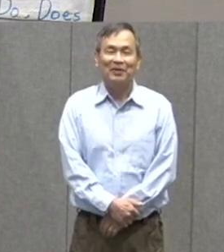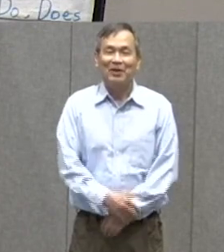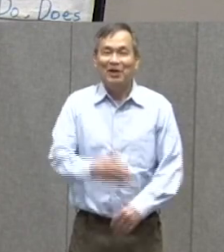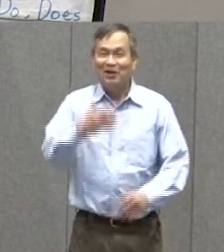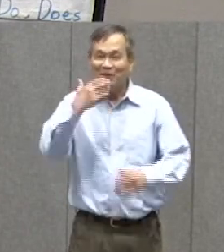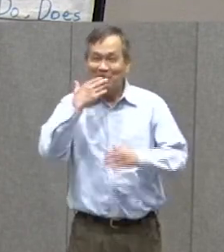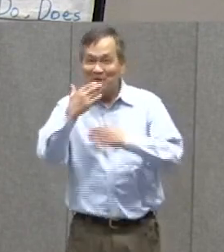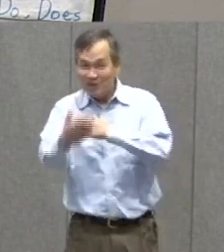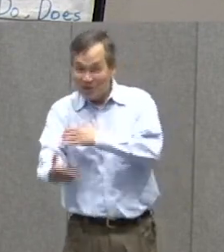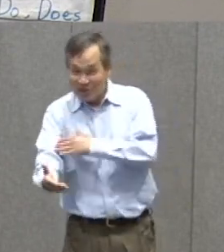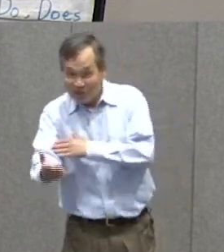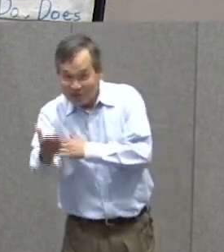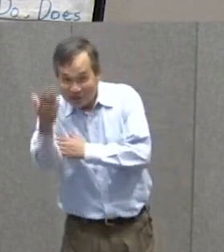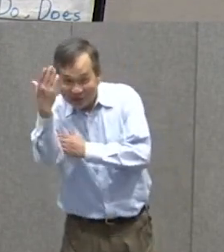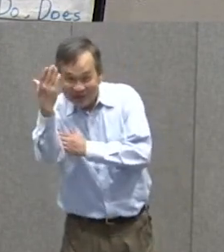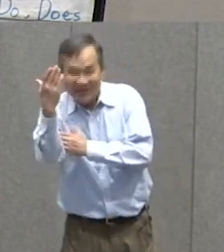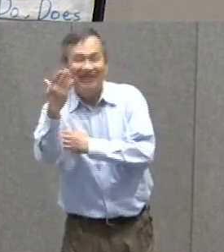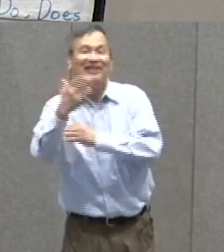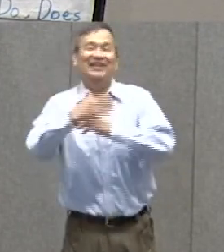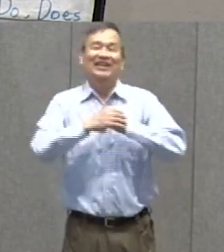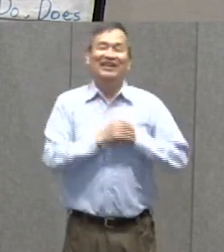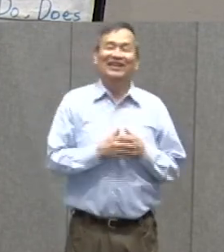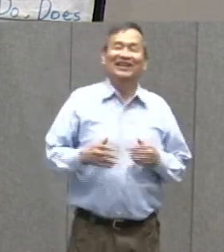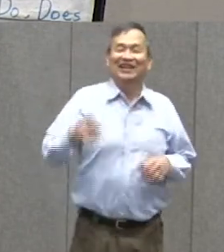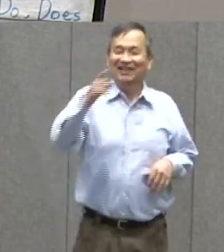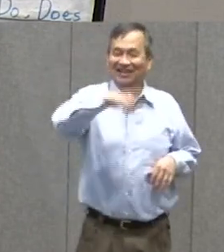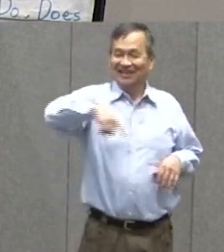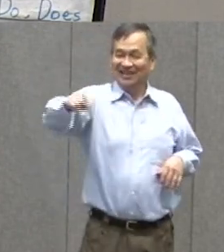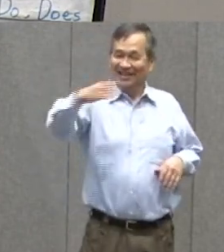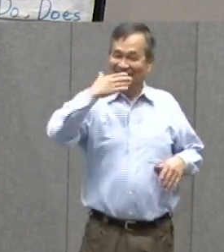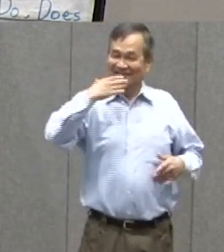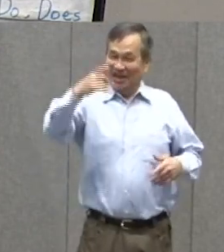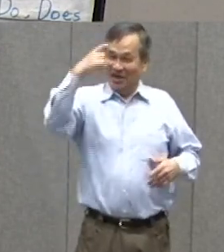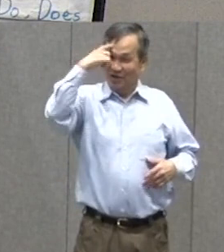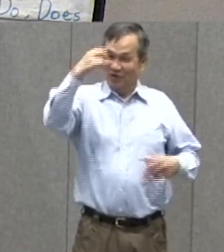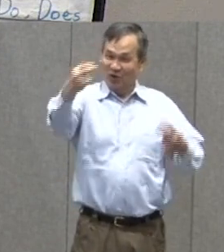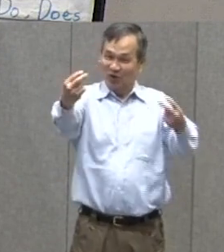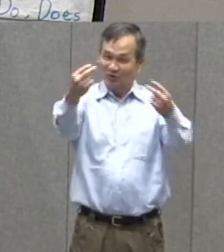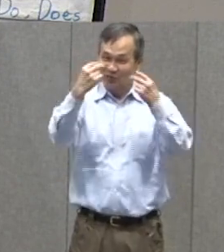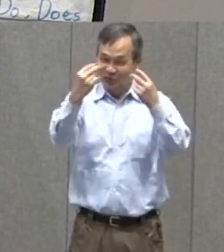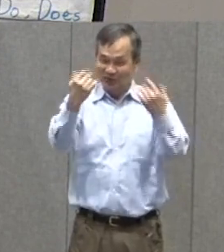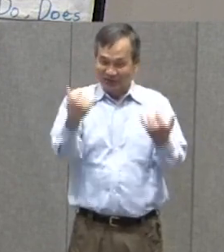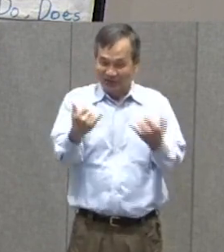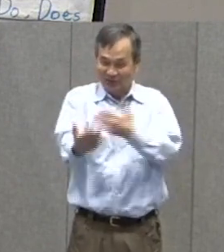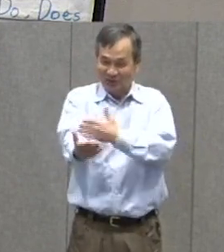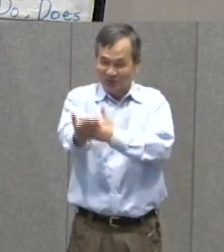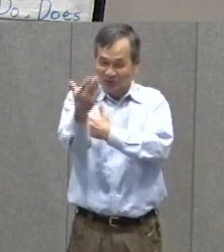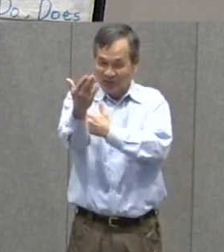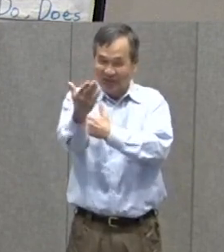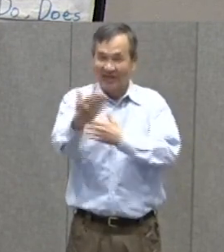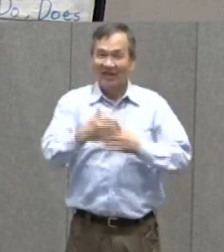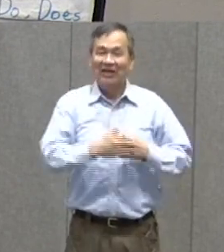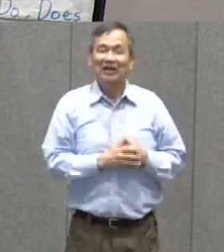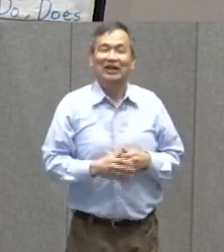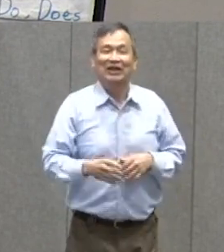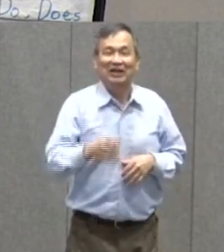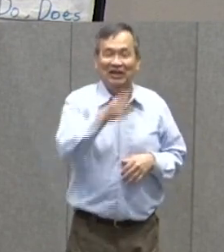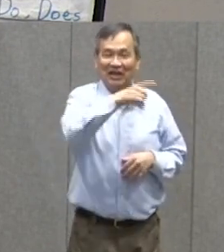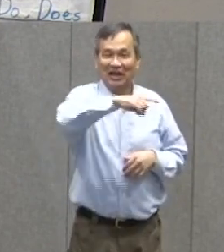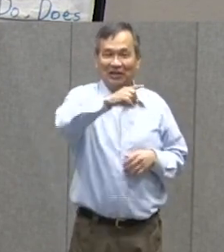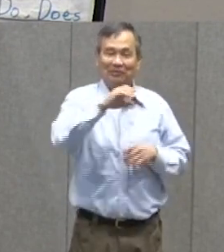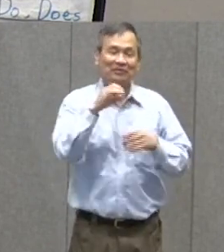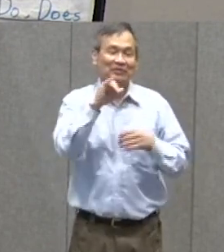Buenos días a todos. Good morning to you all. Thank you for joining me today. My name is Susana Ibarra